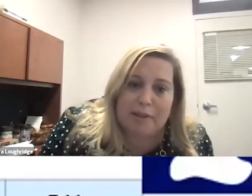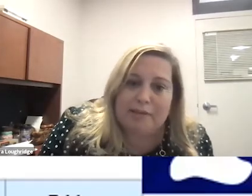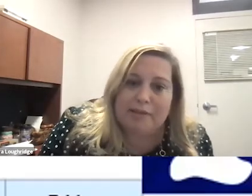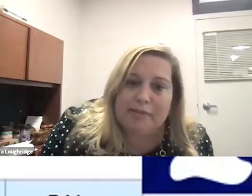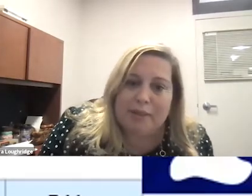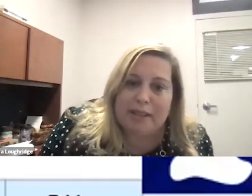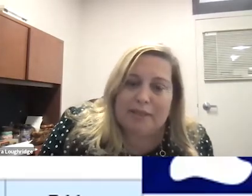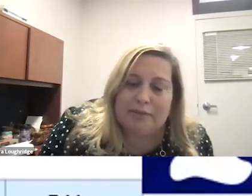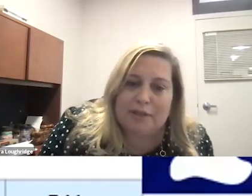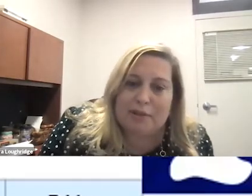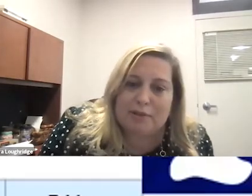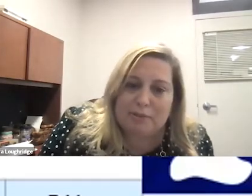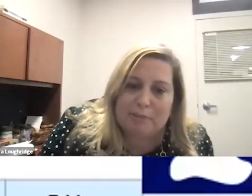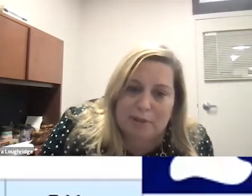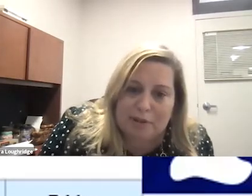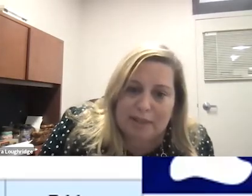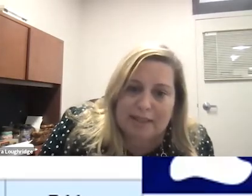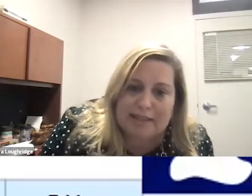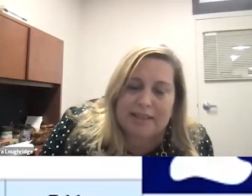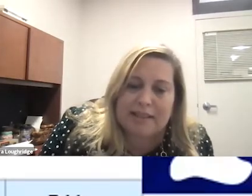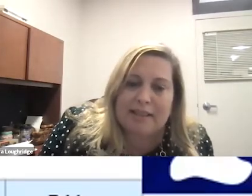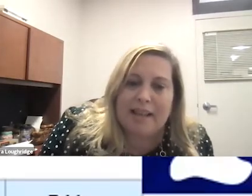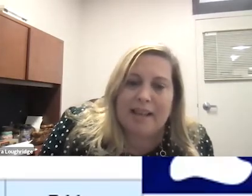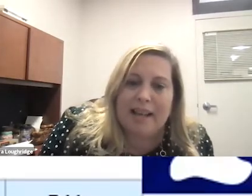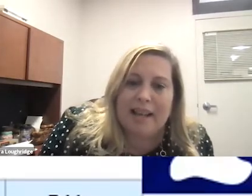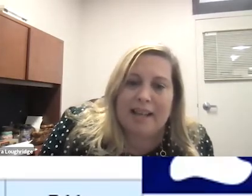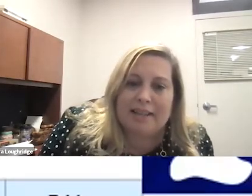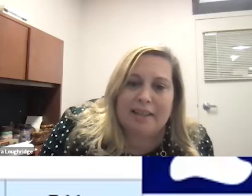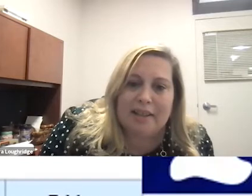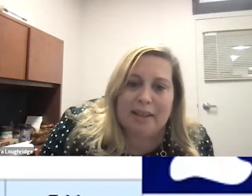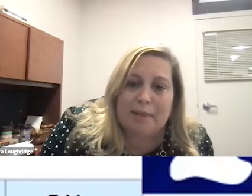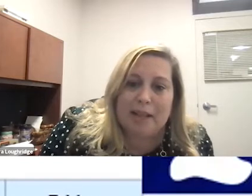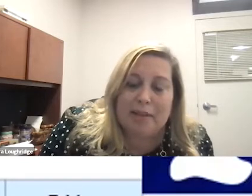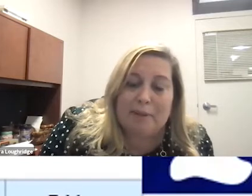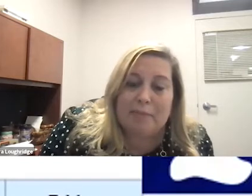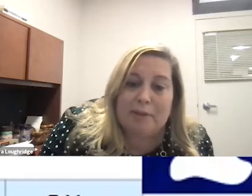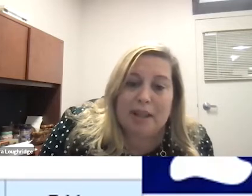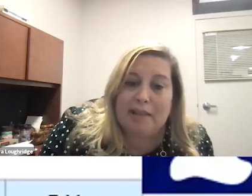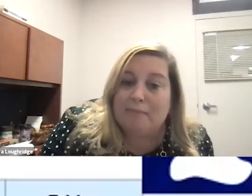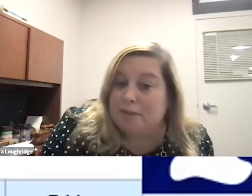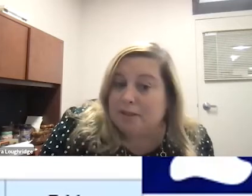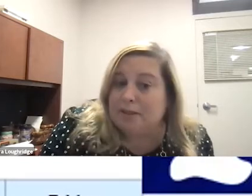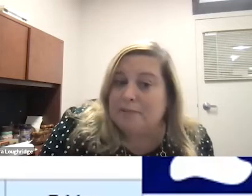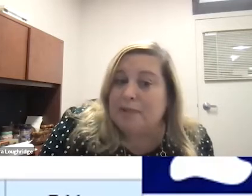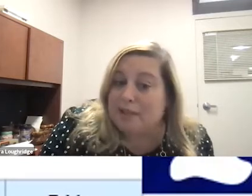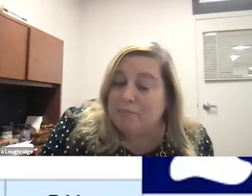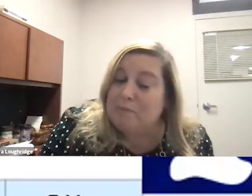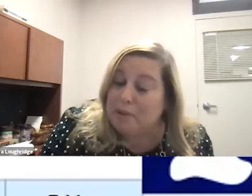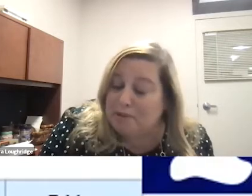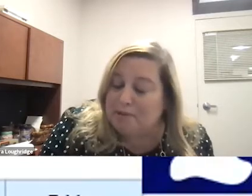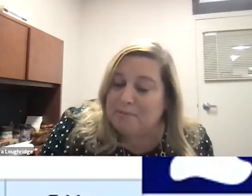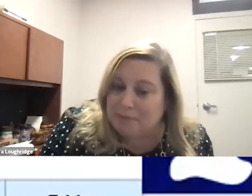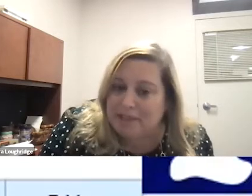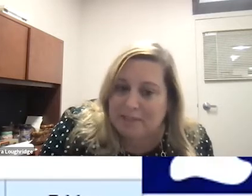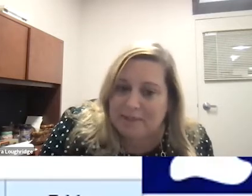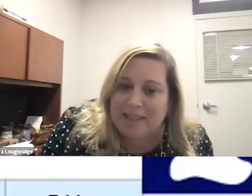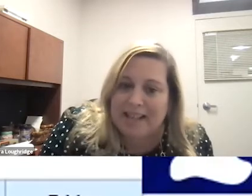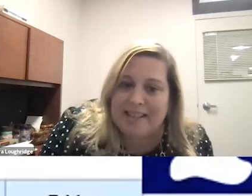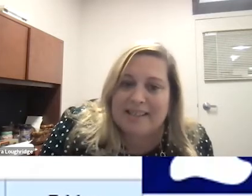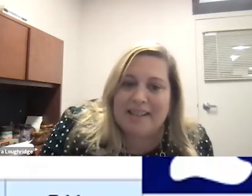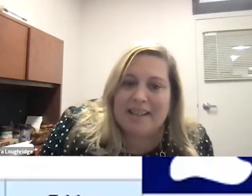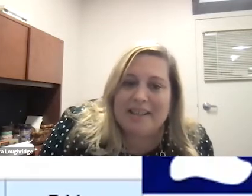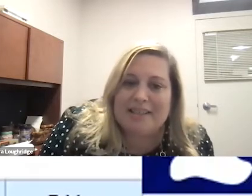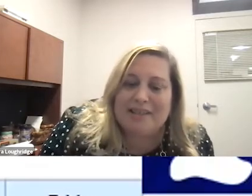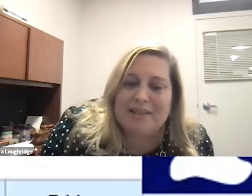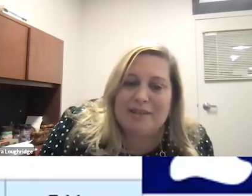Calm partnering with us for the social emotional lessons, and other people that have submitted those proposals, more to come on